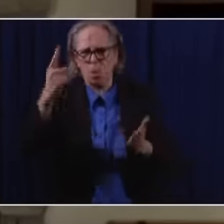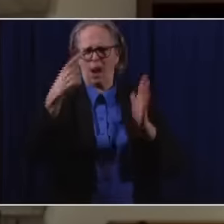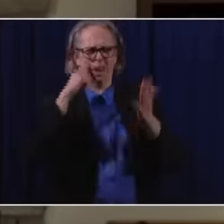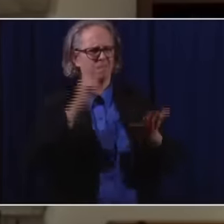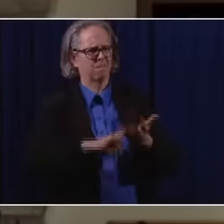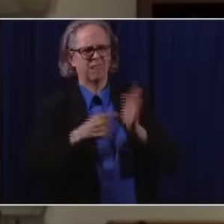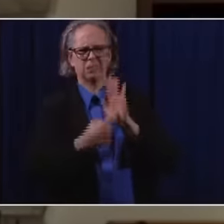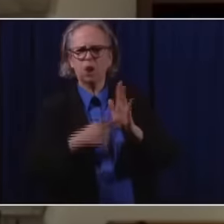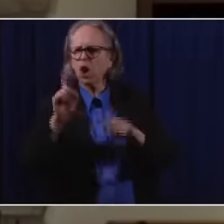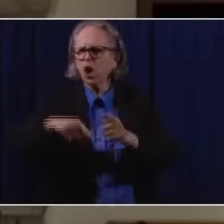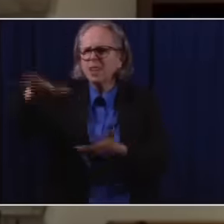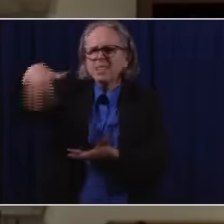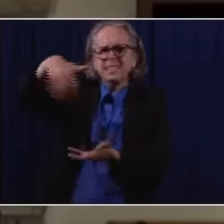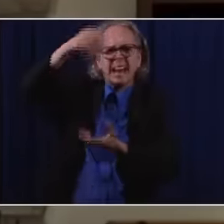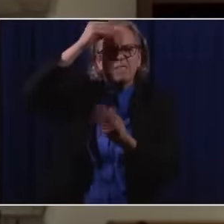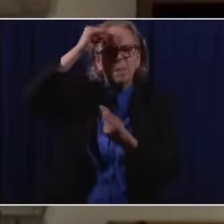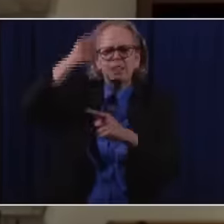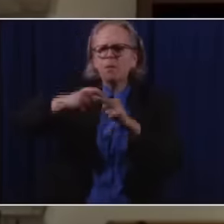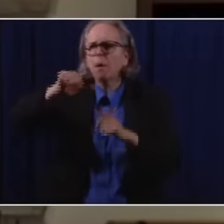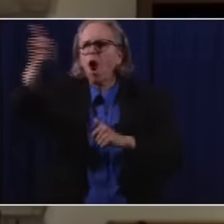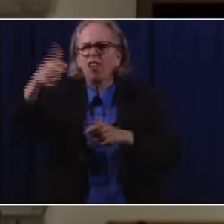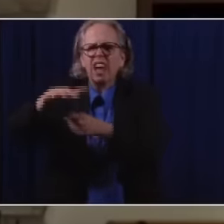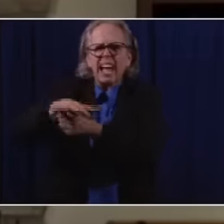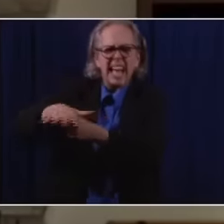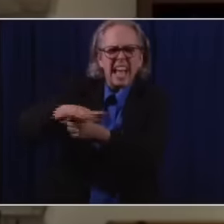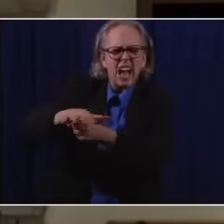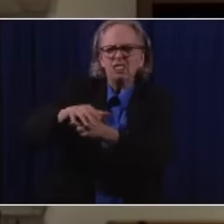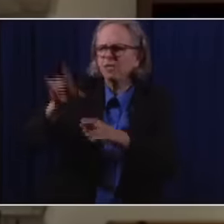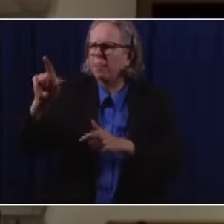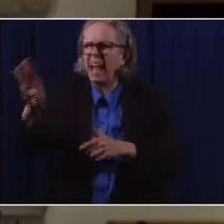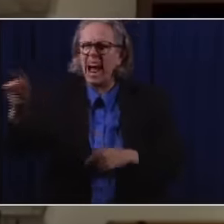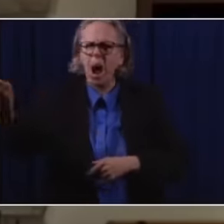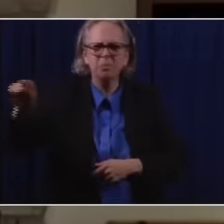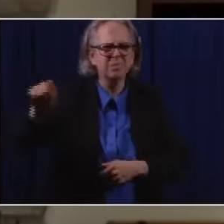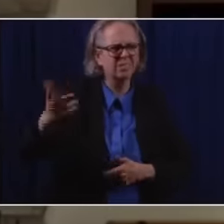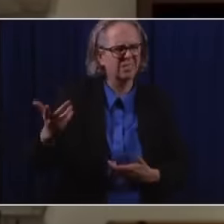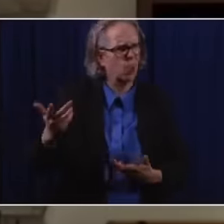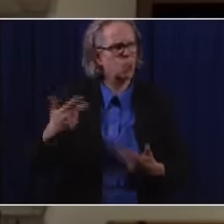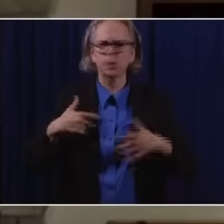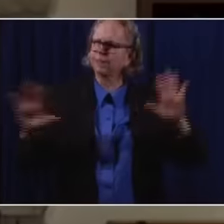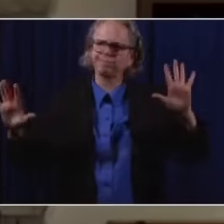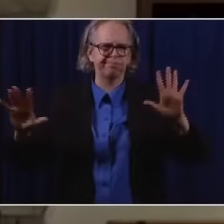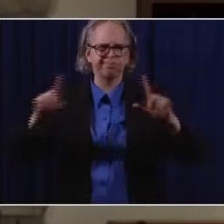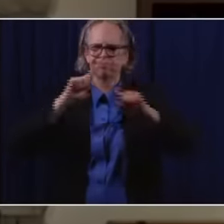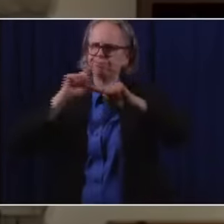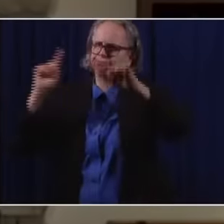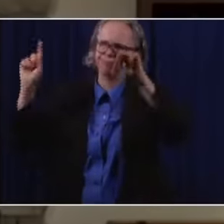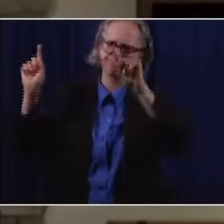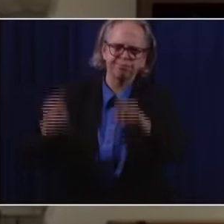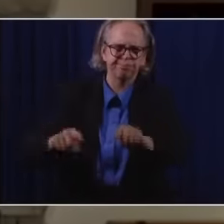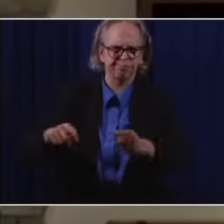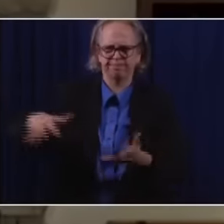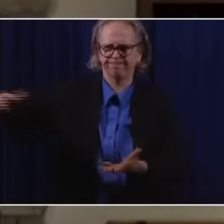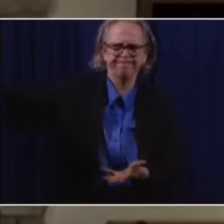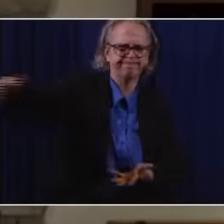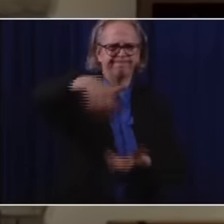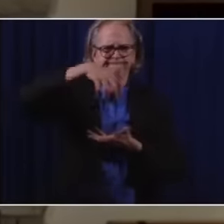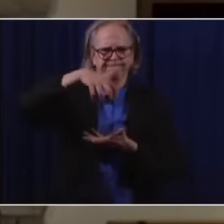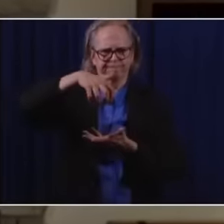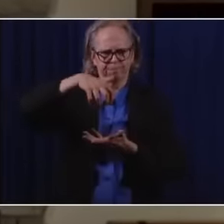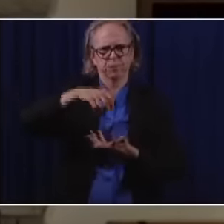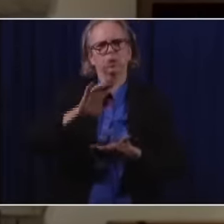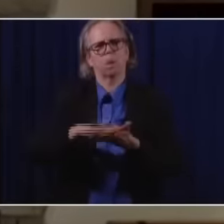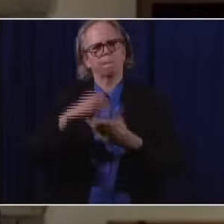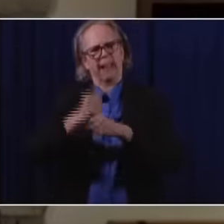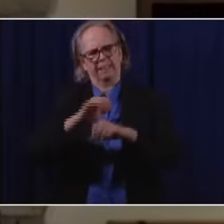paperwork burden on local health departments, and will help ensure that we have the fastest and easiest reporting process for all parties involved, including labs